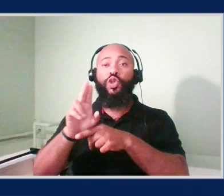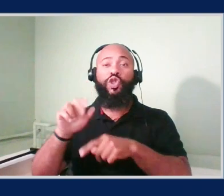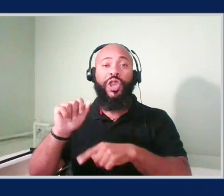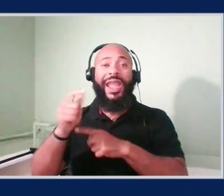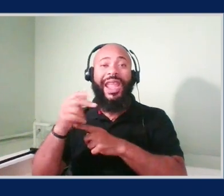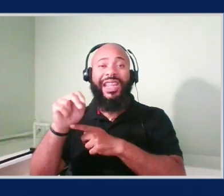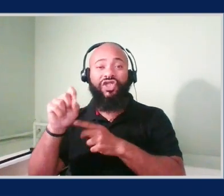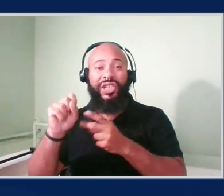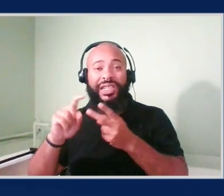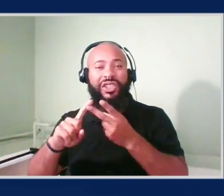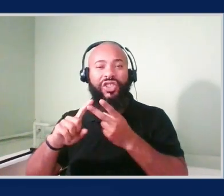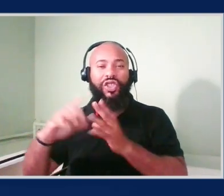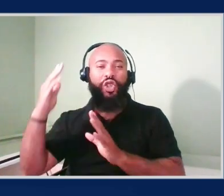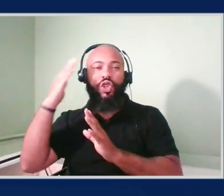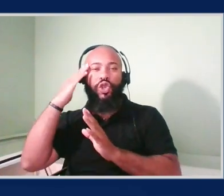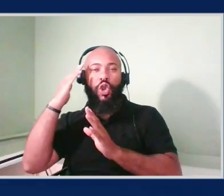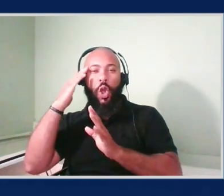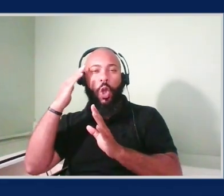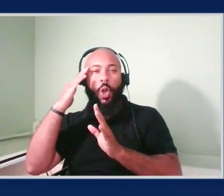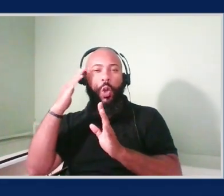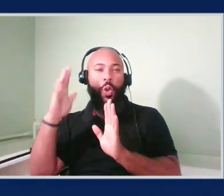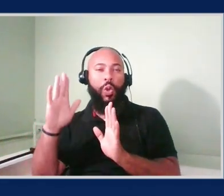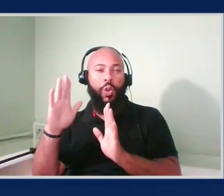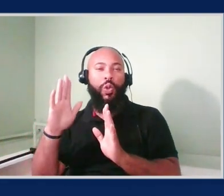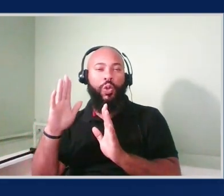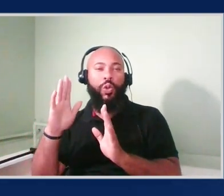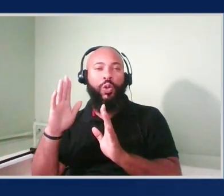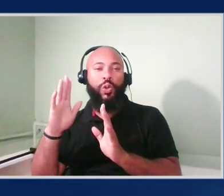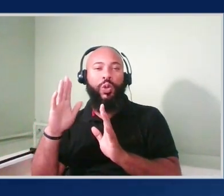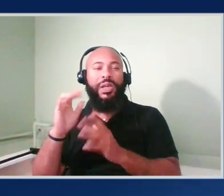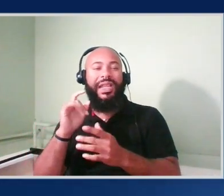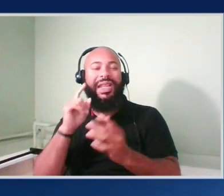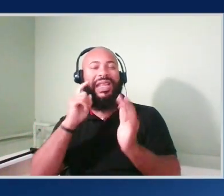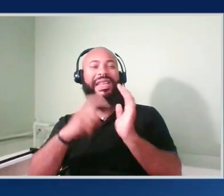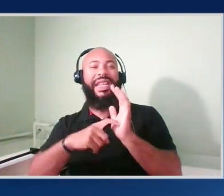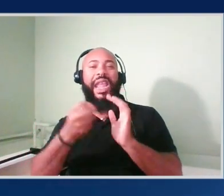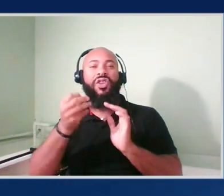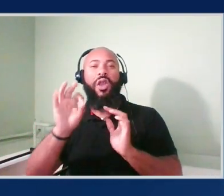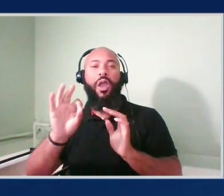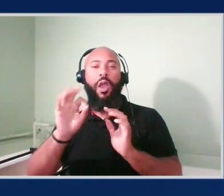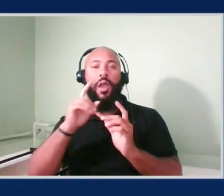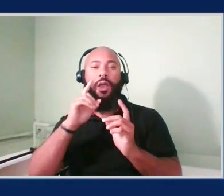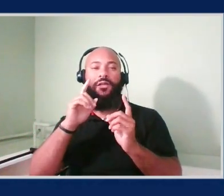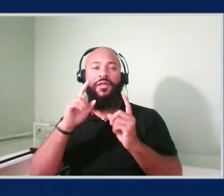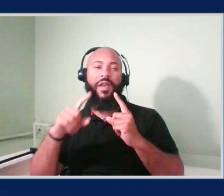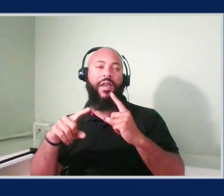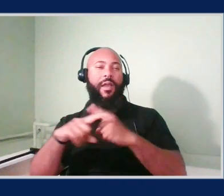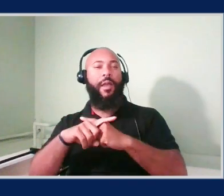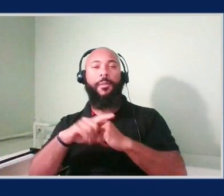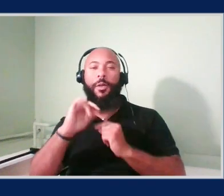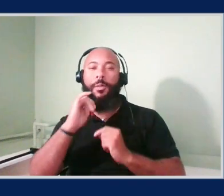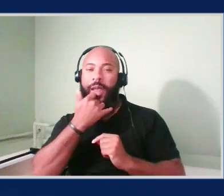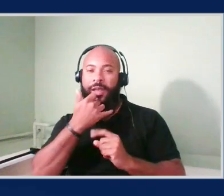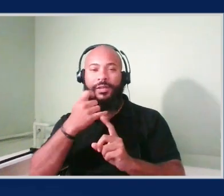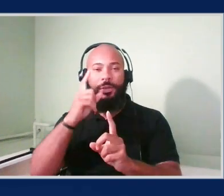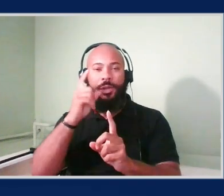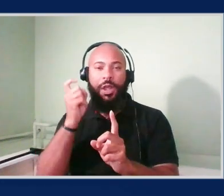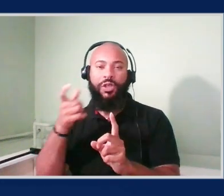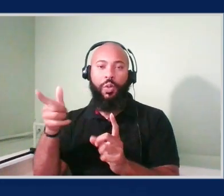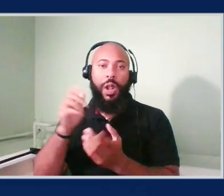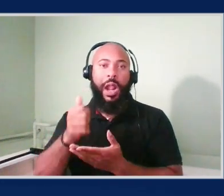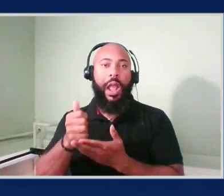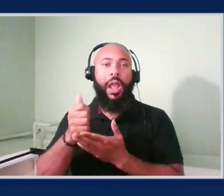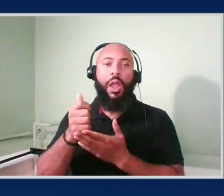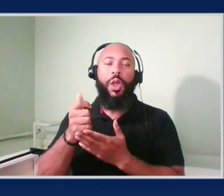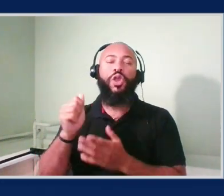you kind of conduct the analysis within your logs and keep track of their movements. Got it. So we